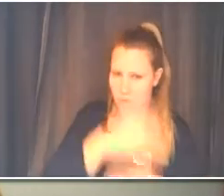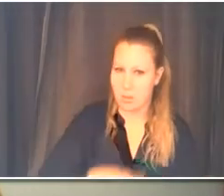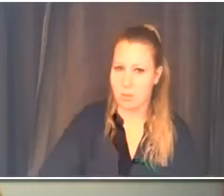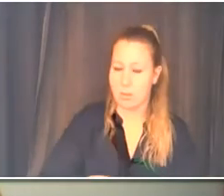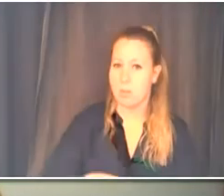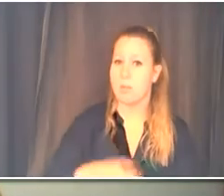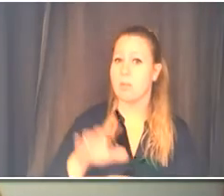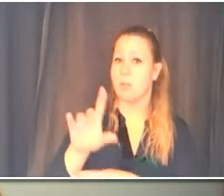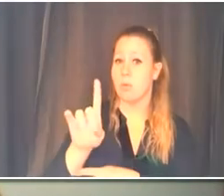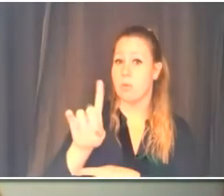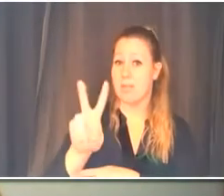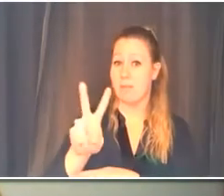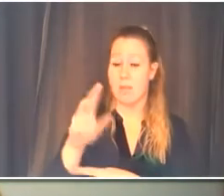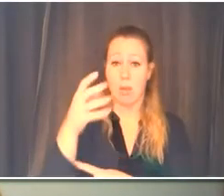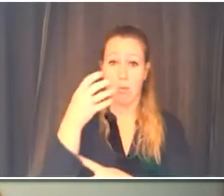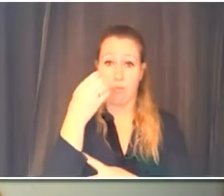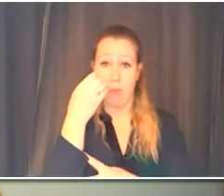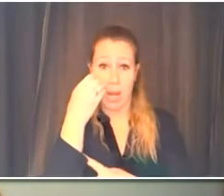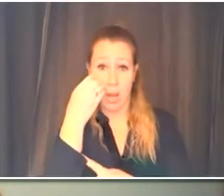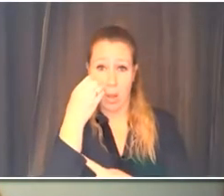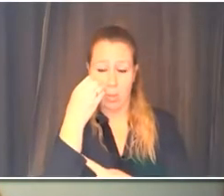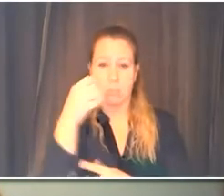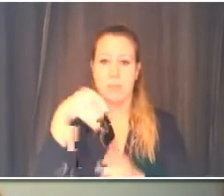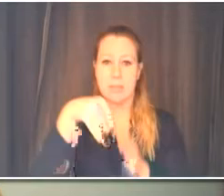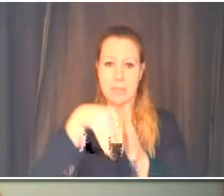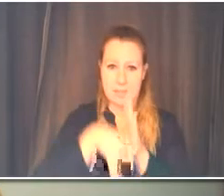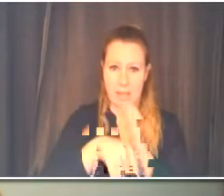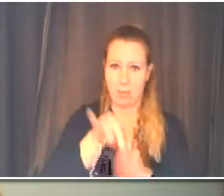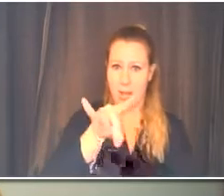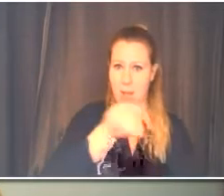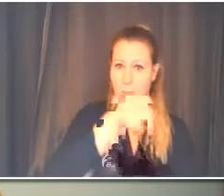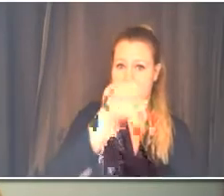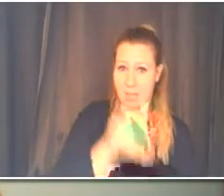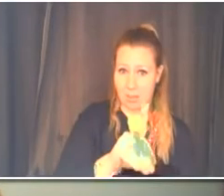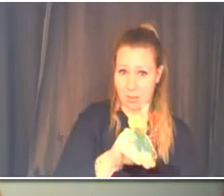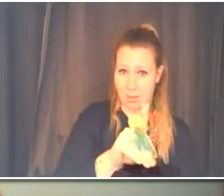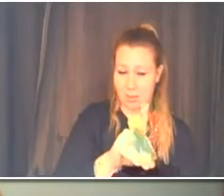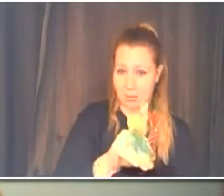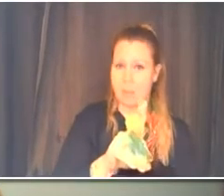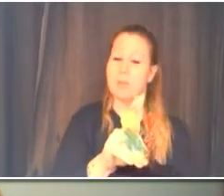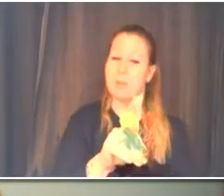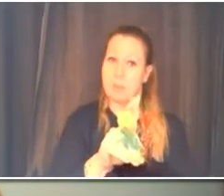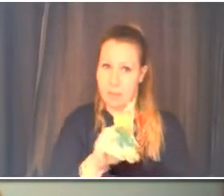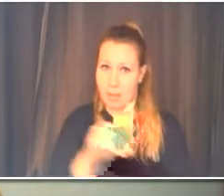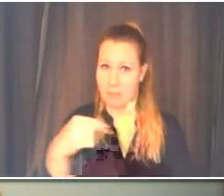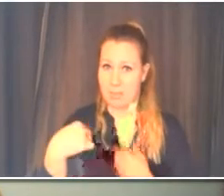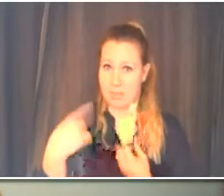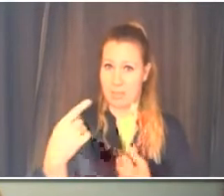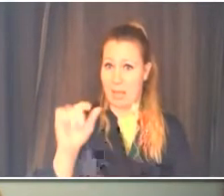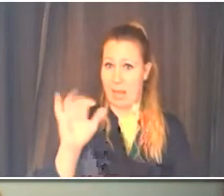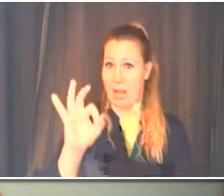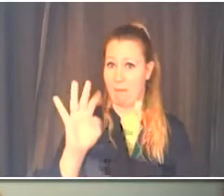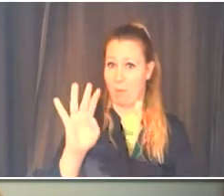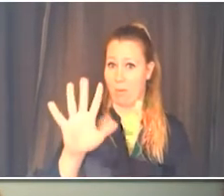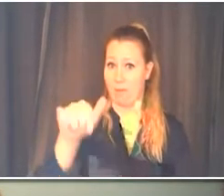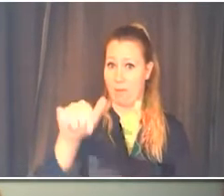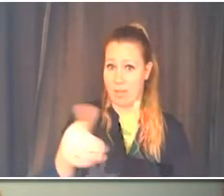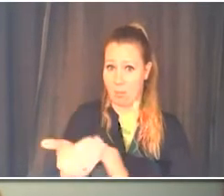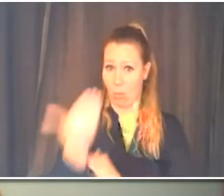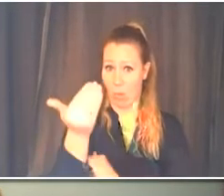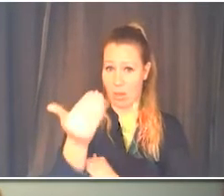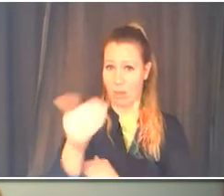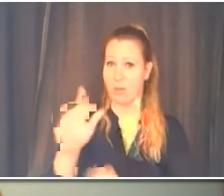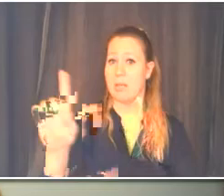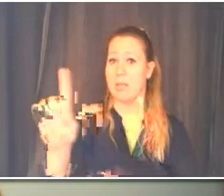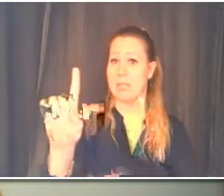number will will increase a little bit more as we have some data uh inputting uh issues as as so many of our our officers